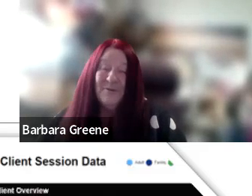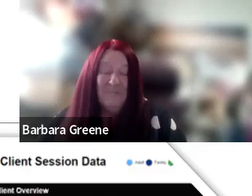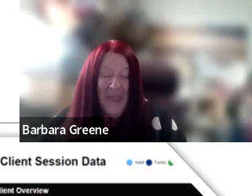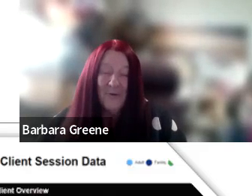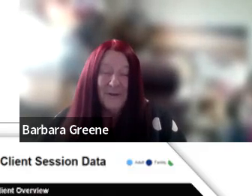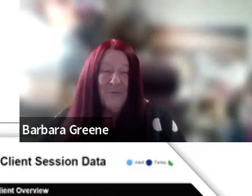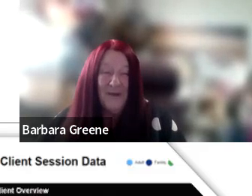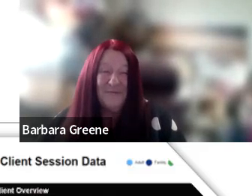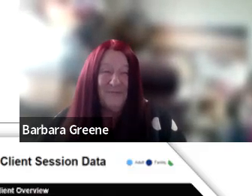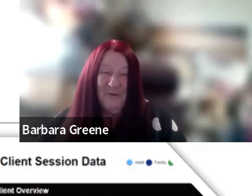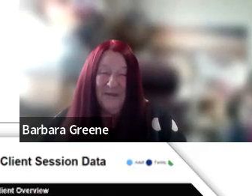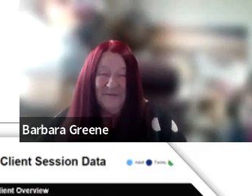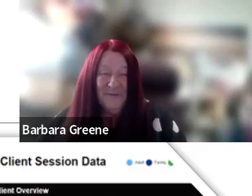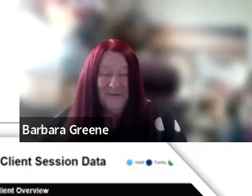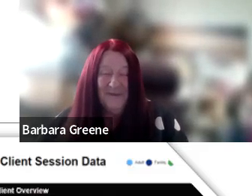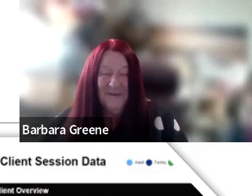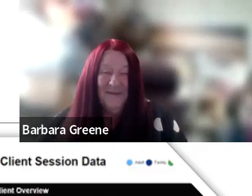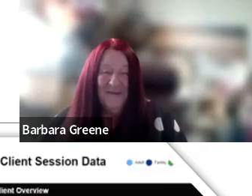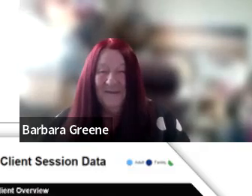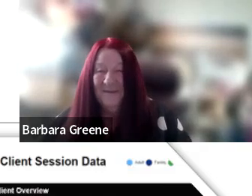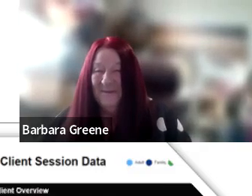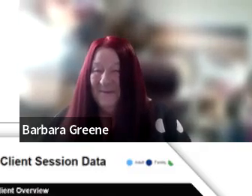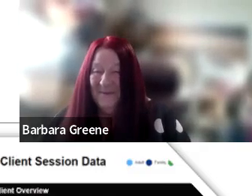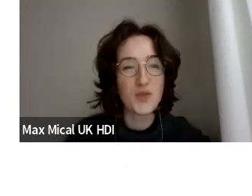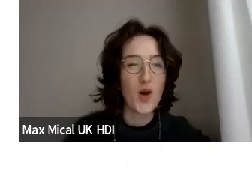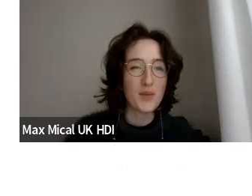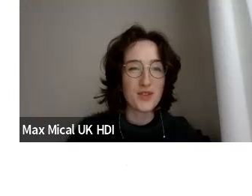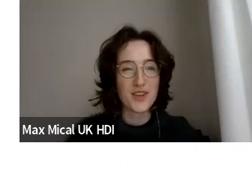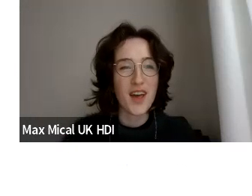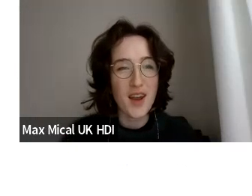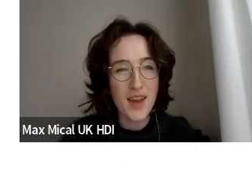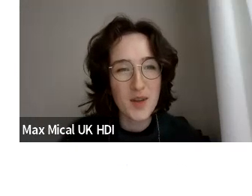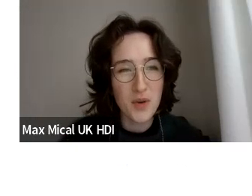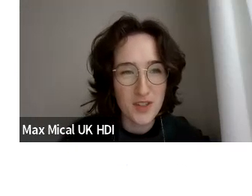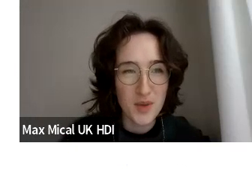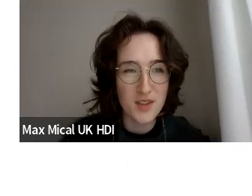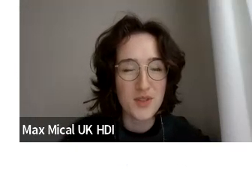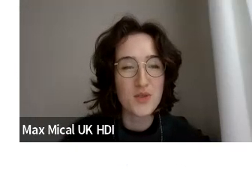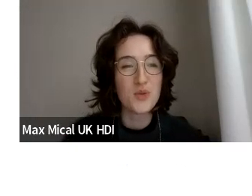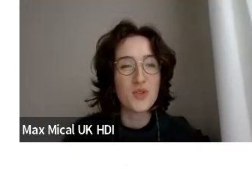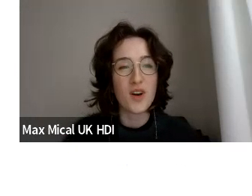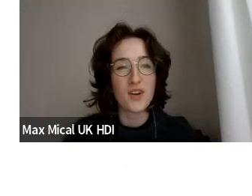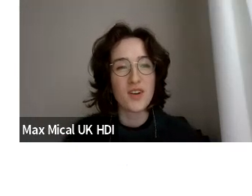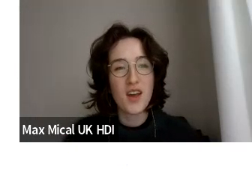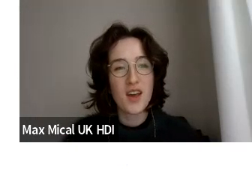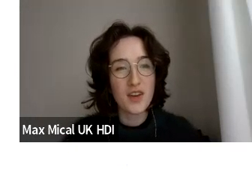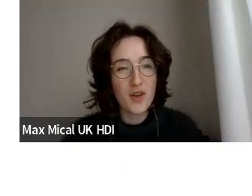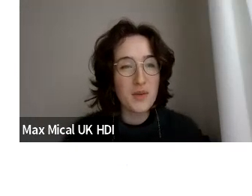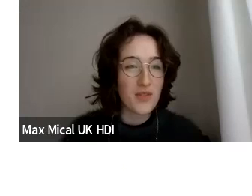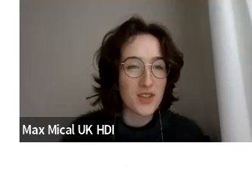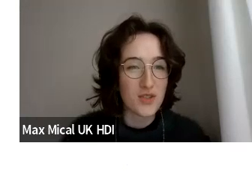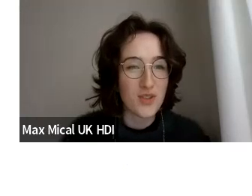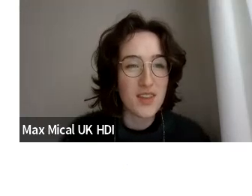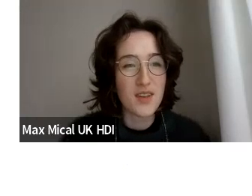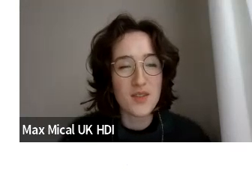it was an empowering process for us. I'm so happy to hear that. I think project management tools are